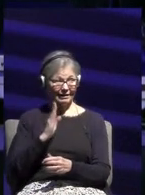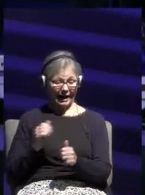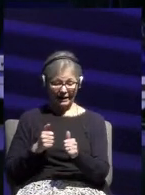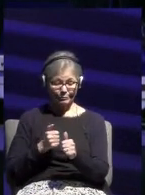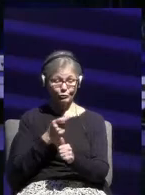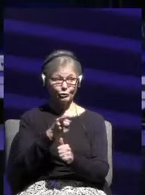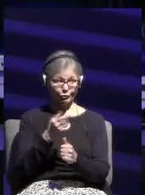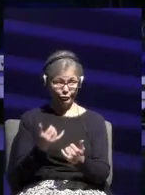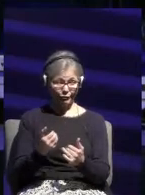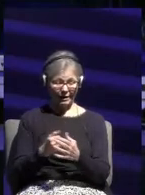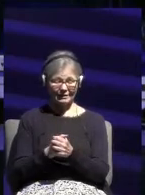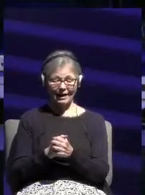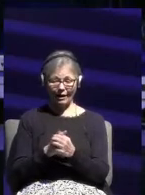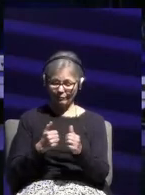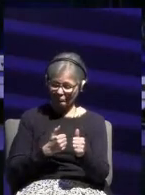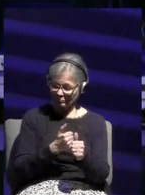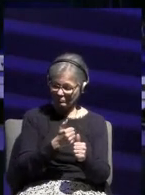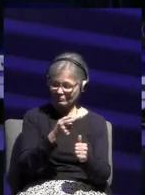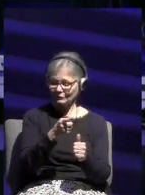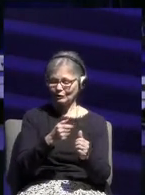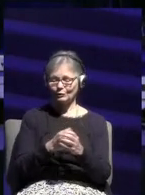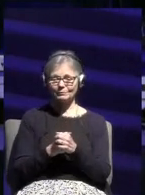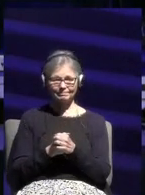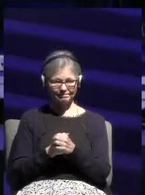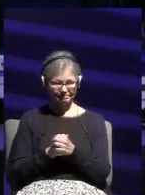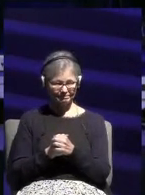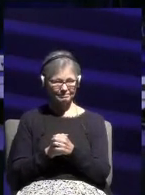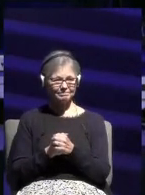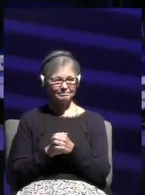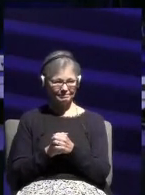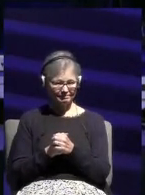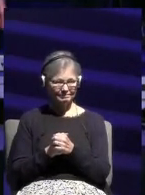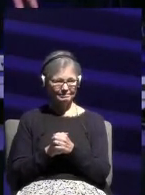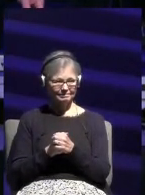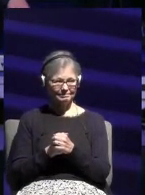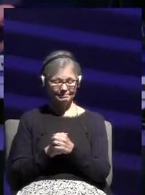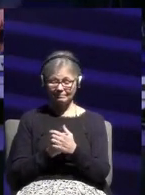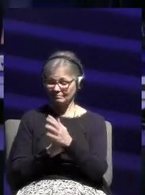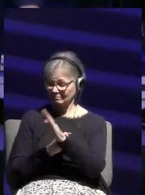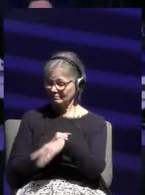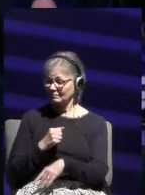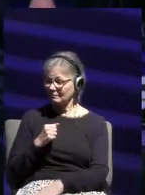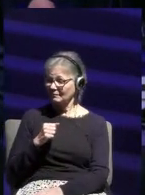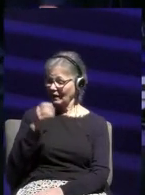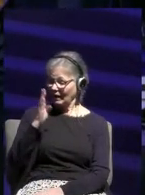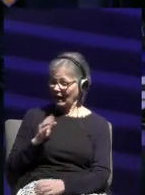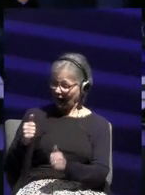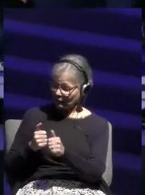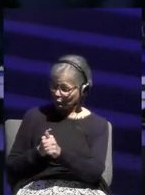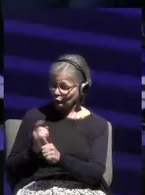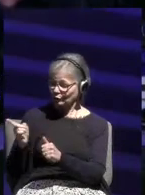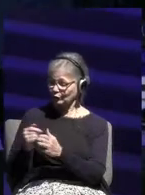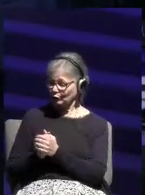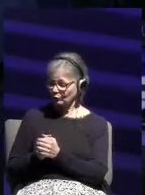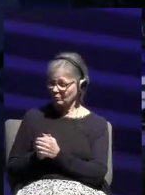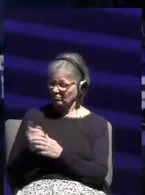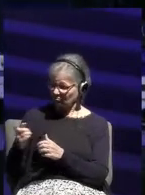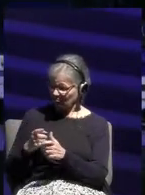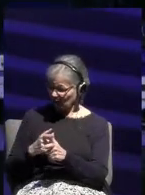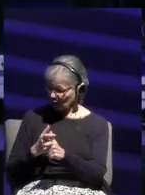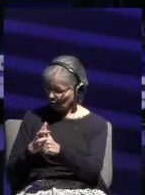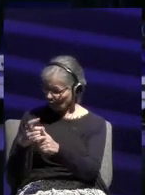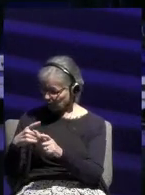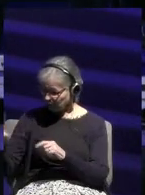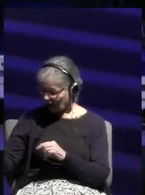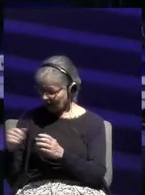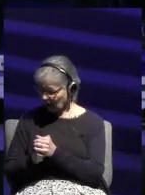now. He's pursuing you right now. Turn to your neighbor and say, he's pursuing you right now. Are you running from him? Or are you